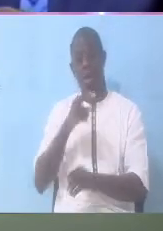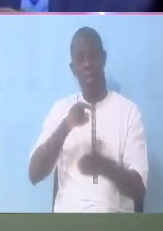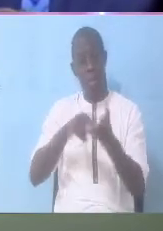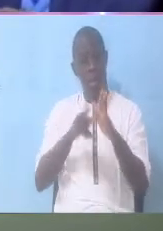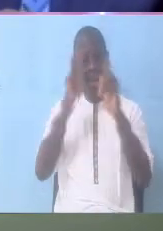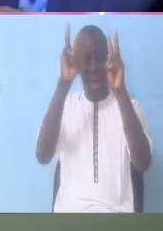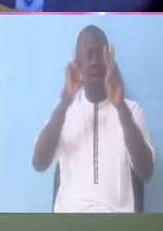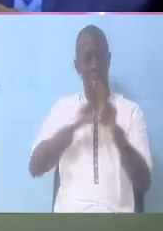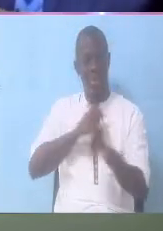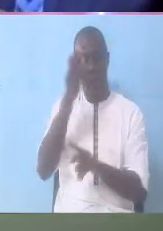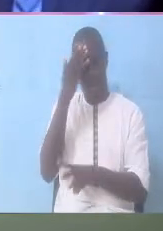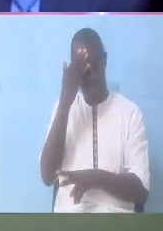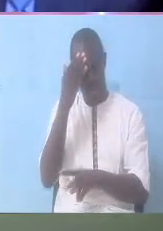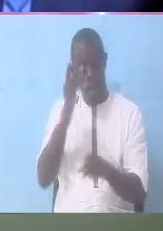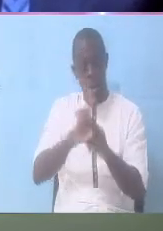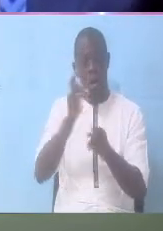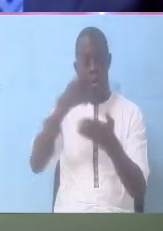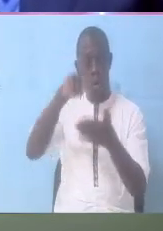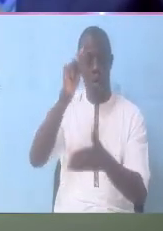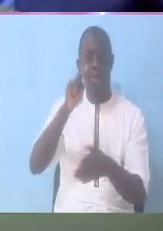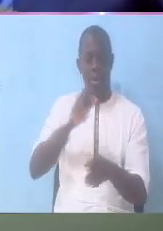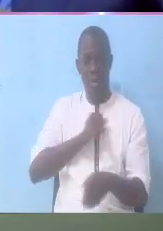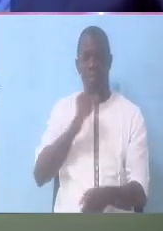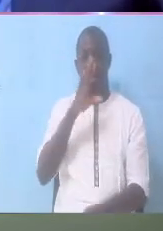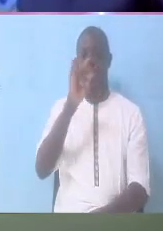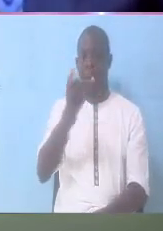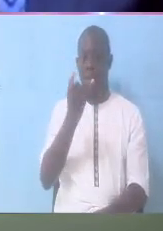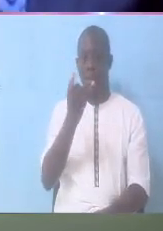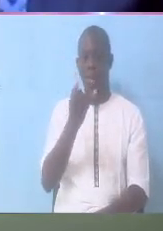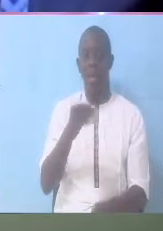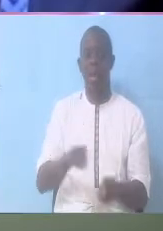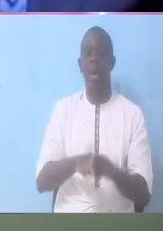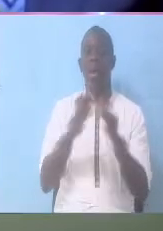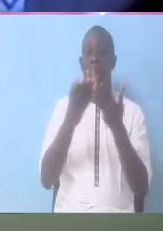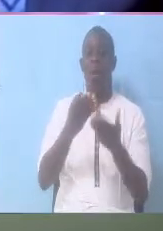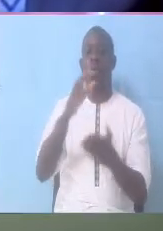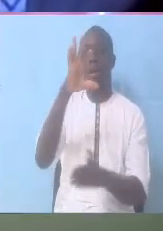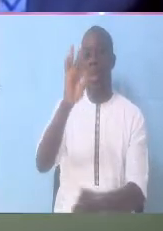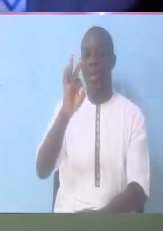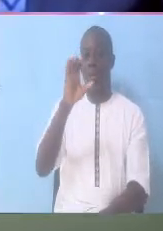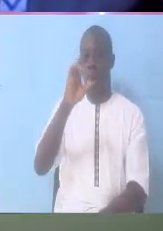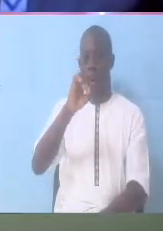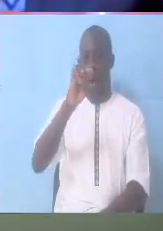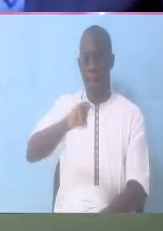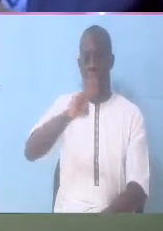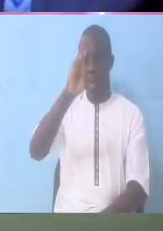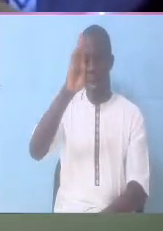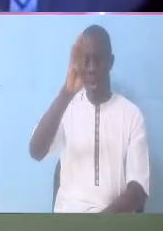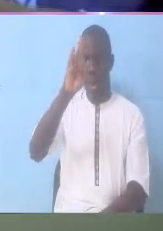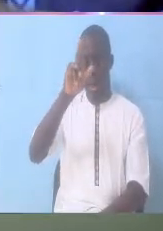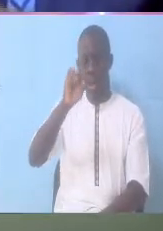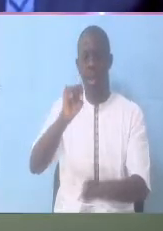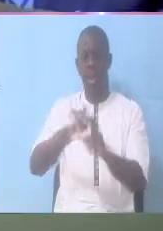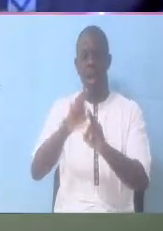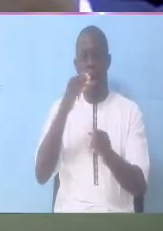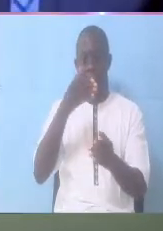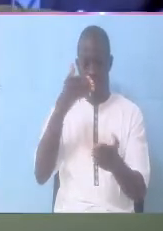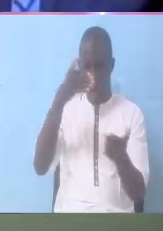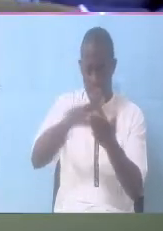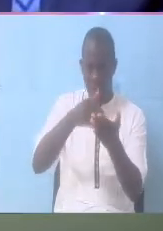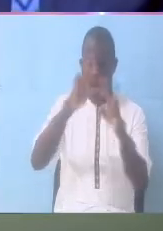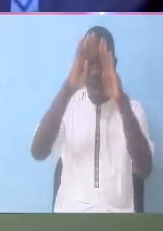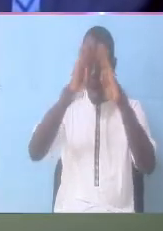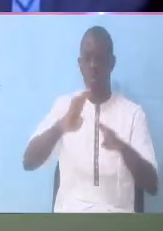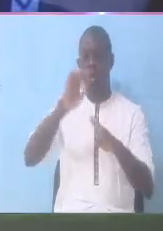Correct? Yes, of course, yes. And then Tumbul Tamba had to come to State House to produce evidence of